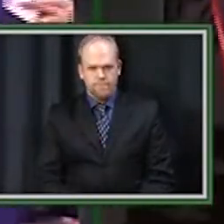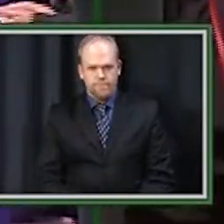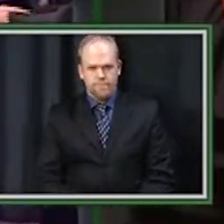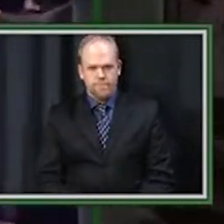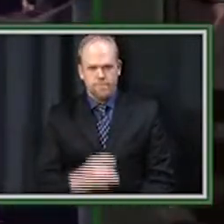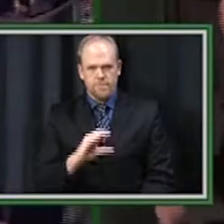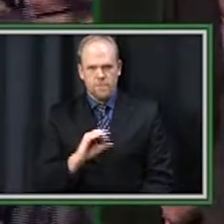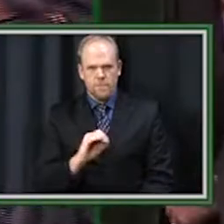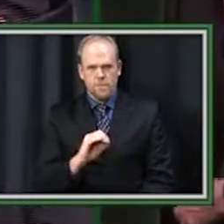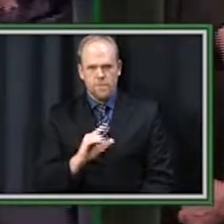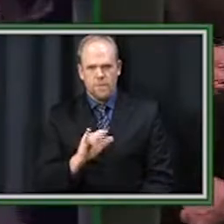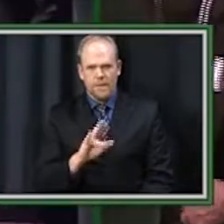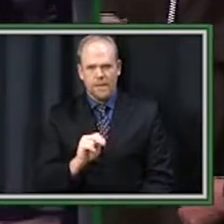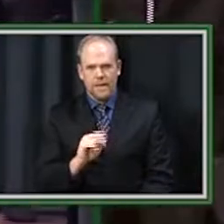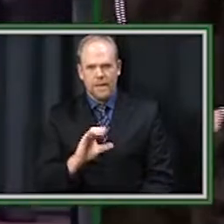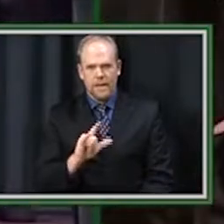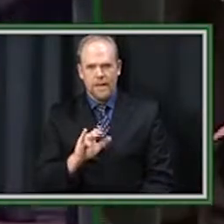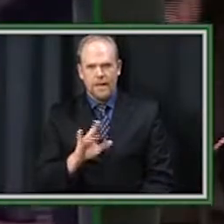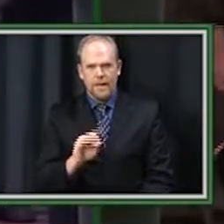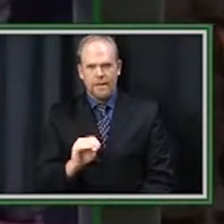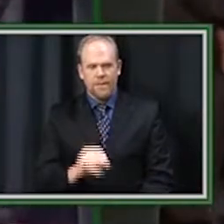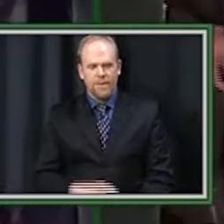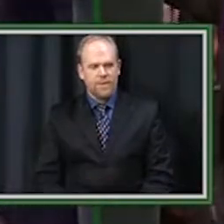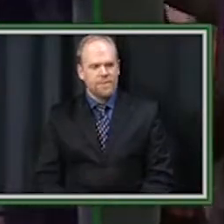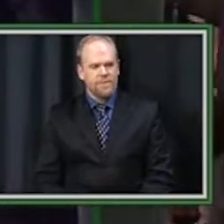Colin Klein.